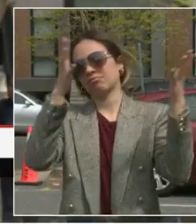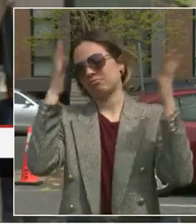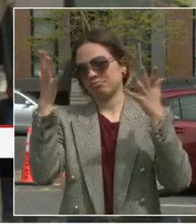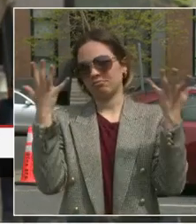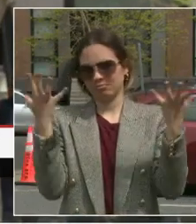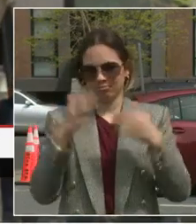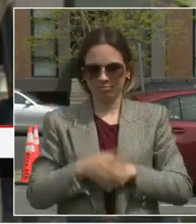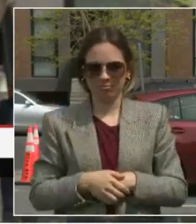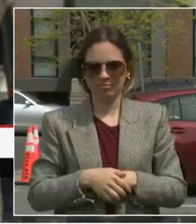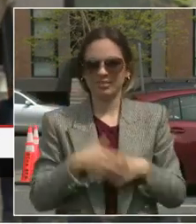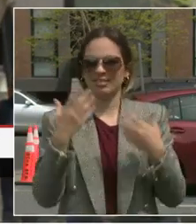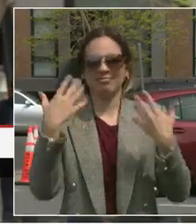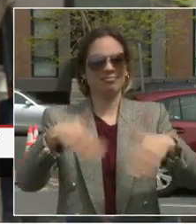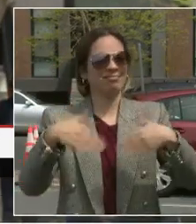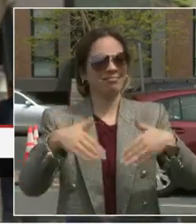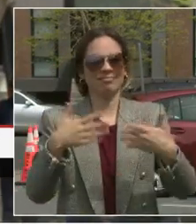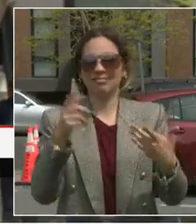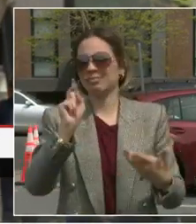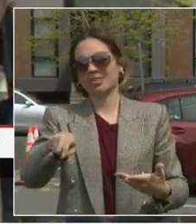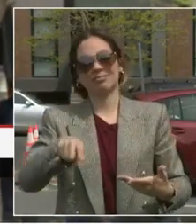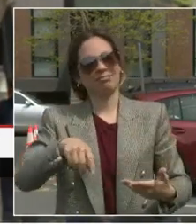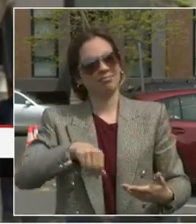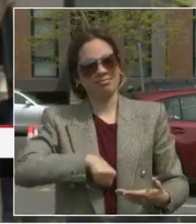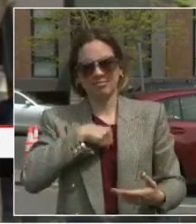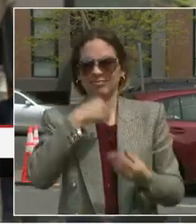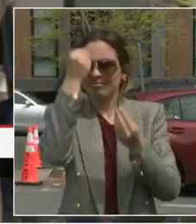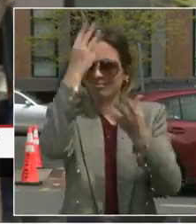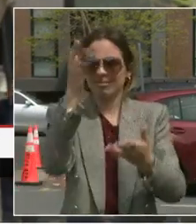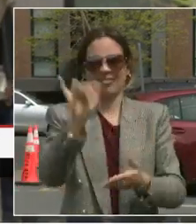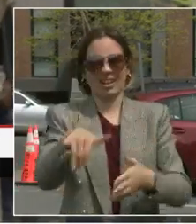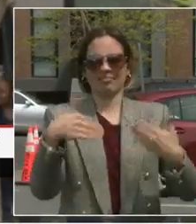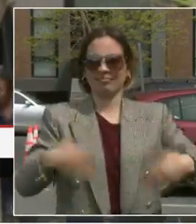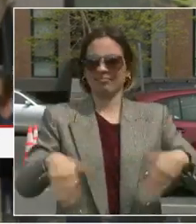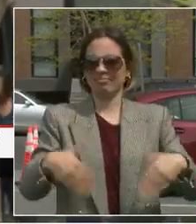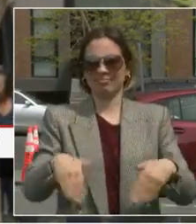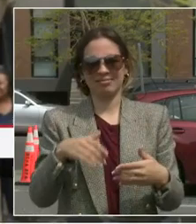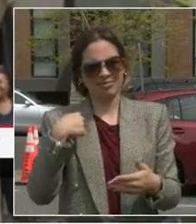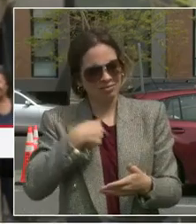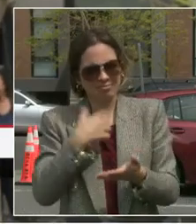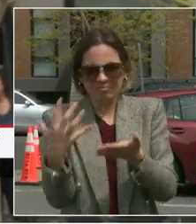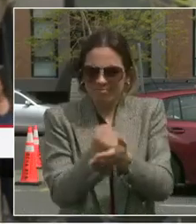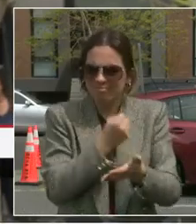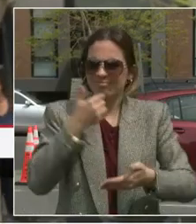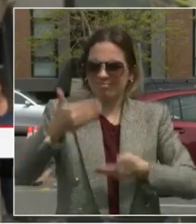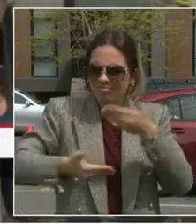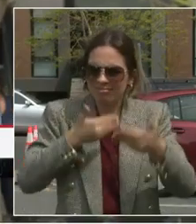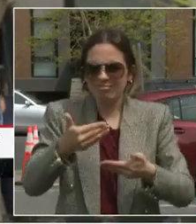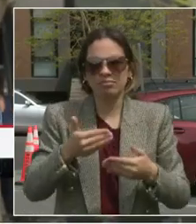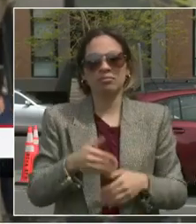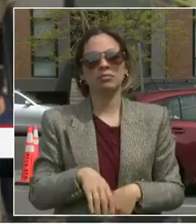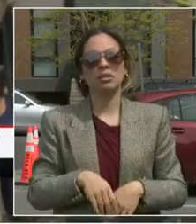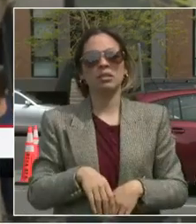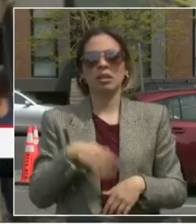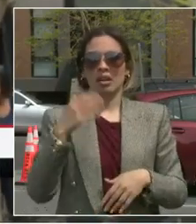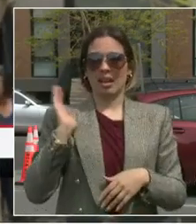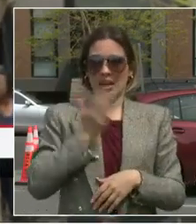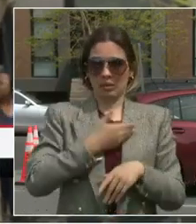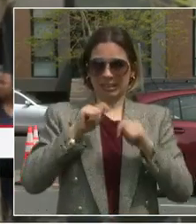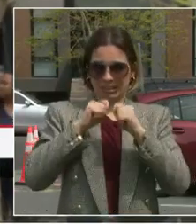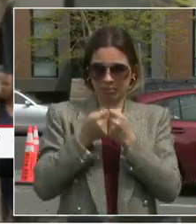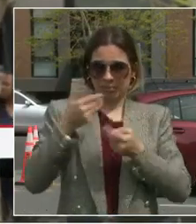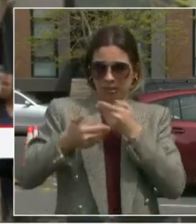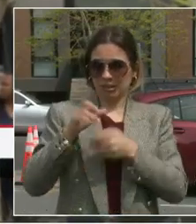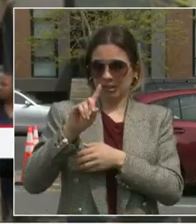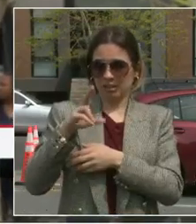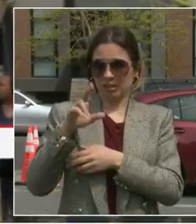be proud, and there are a lot of people that deserve progress, our teams at DHS and DMHHS,